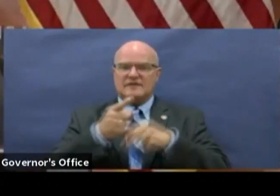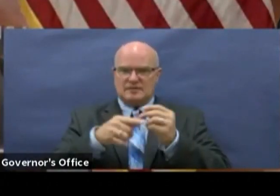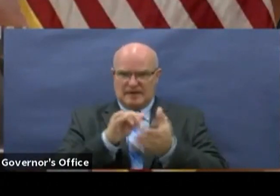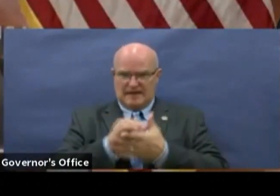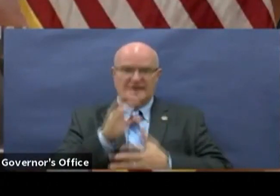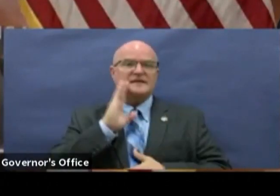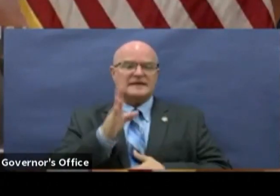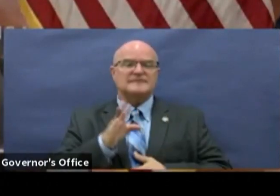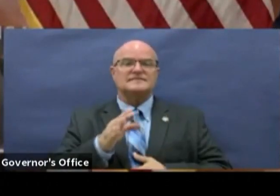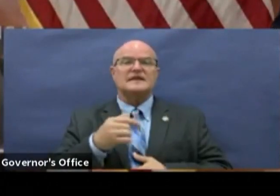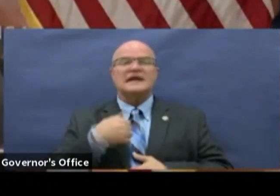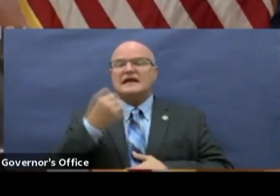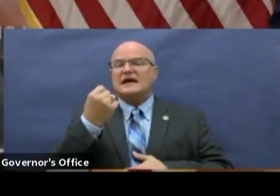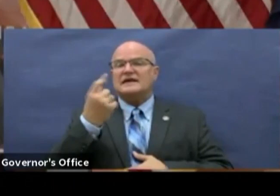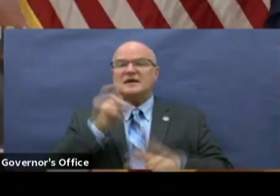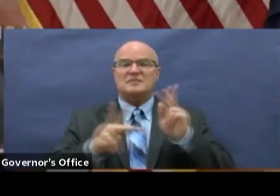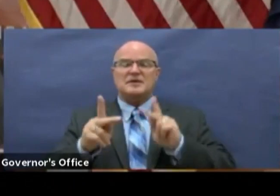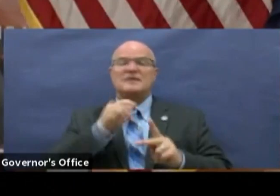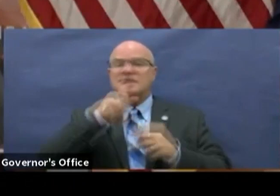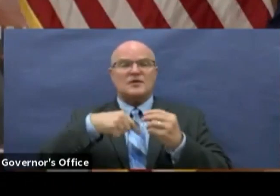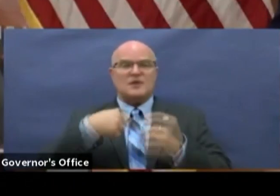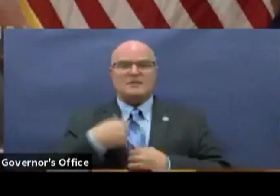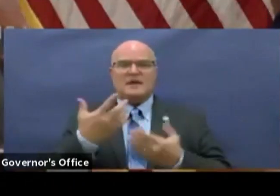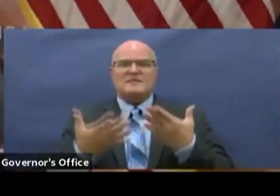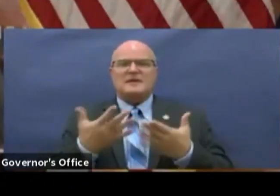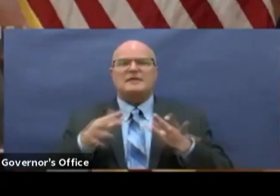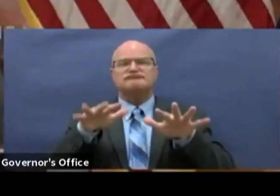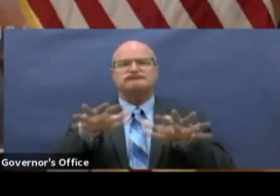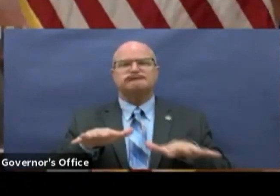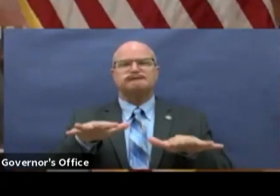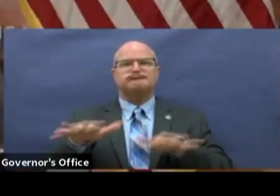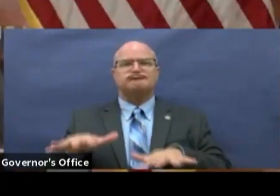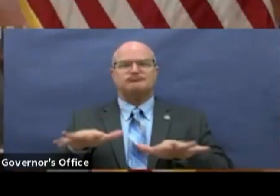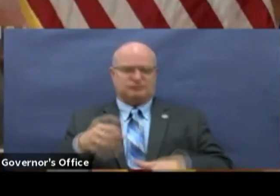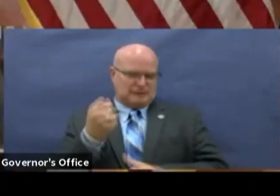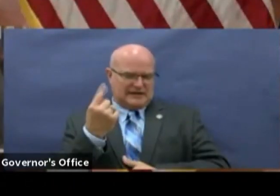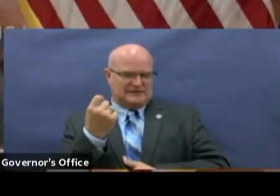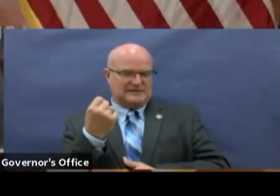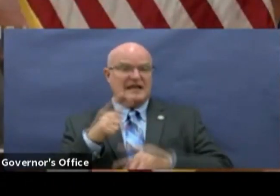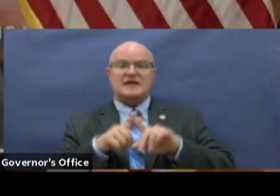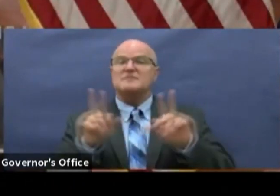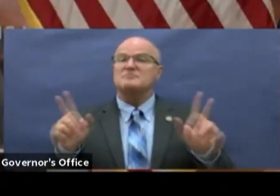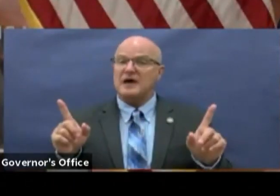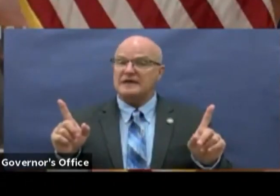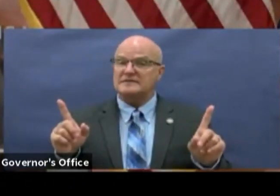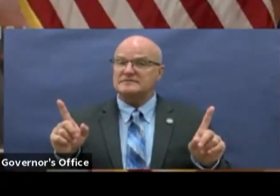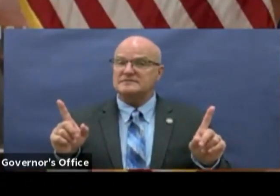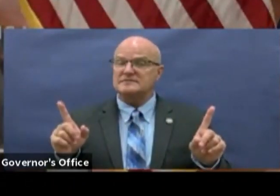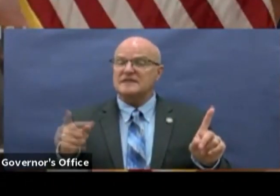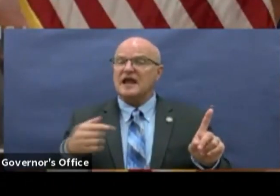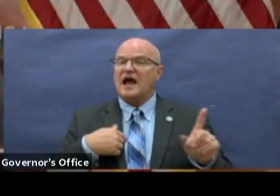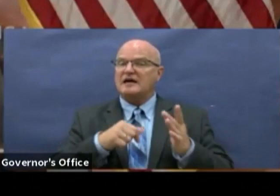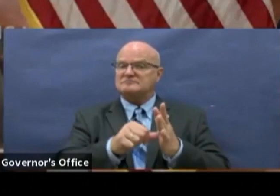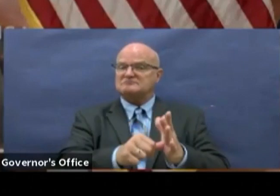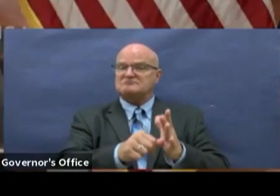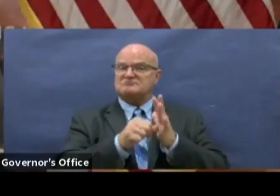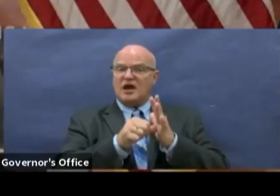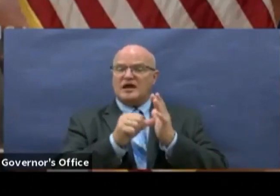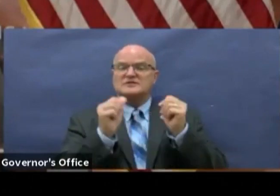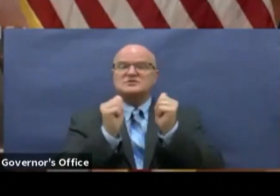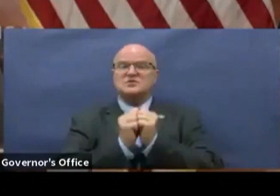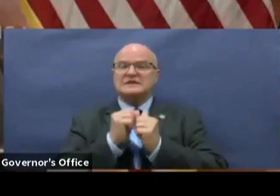And I realized when people are around me, they might be a little bit more casual. But I've been impressed with